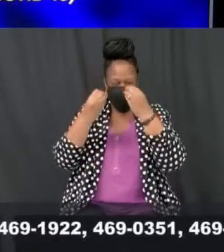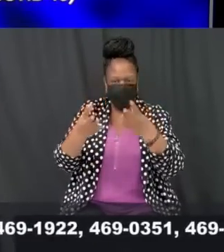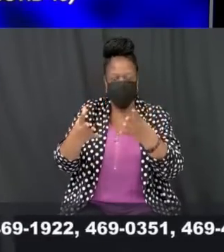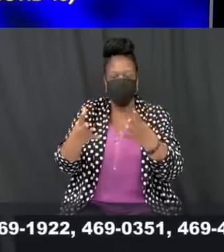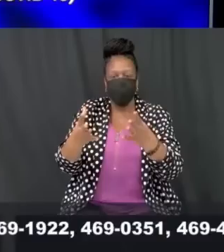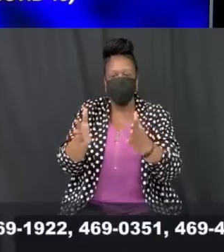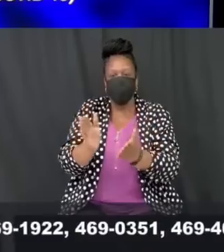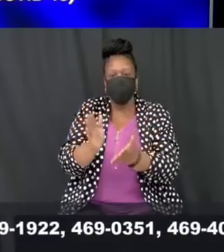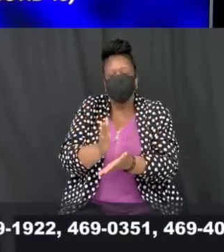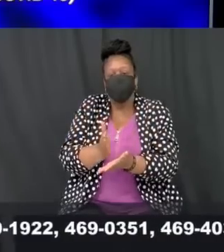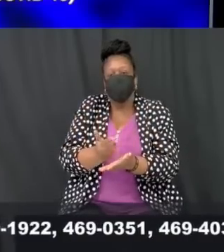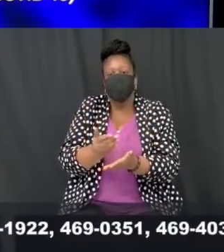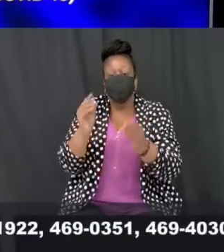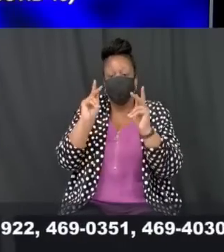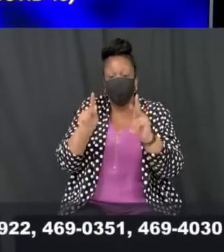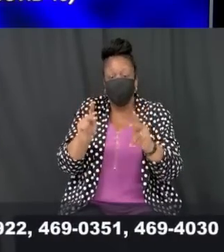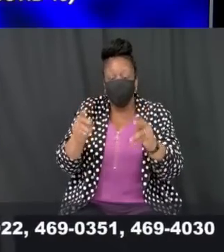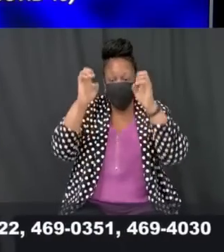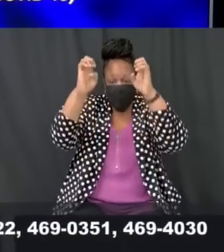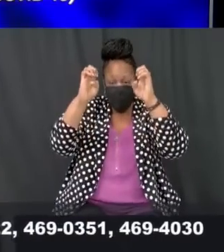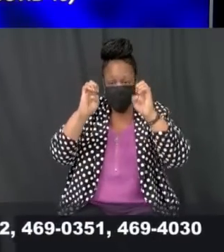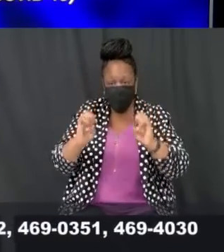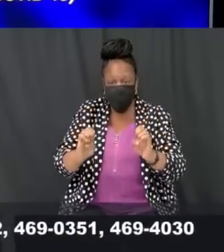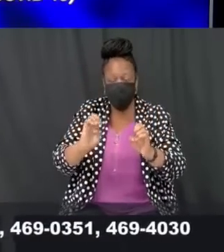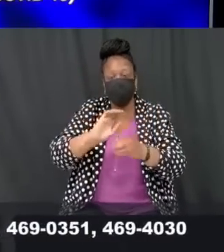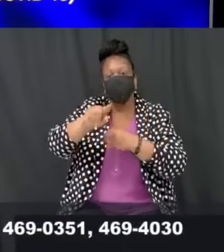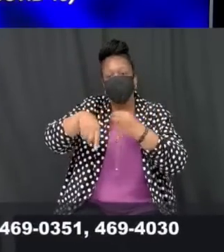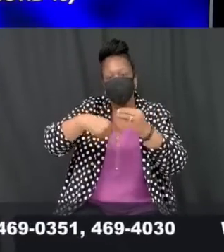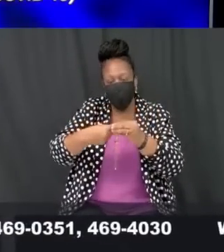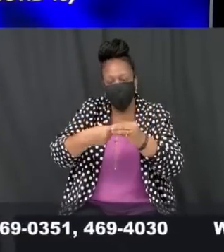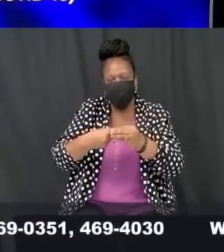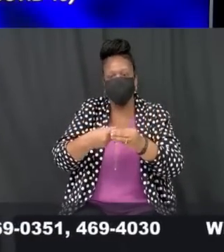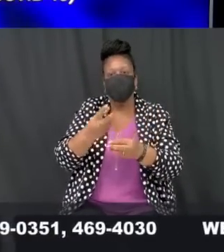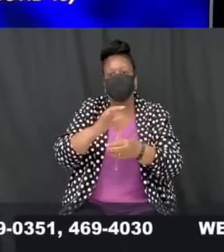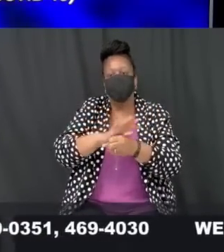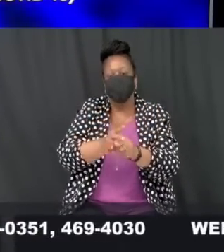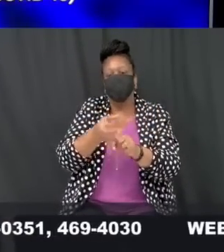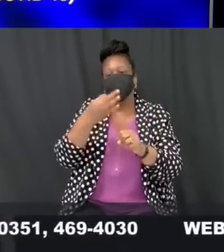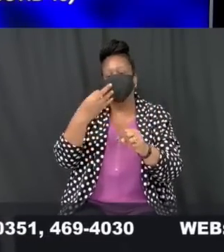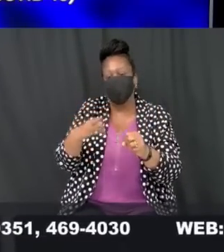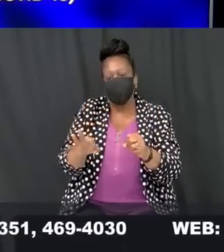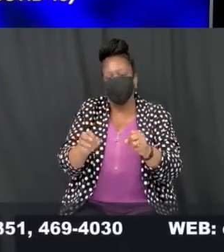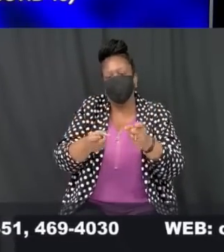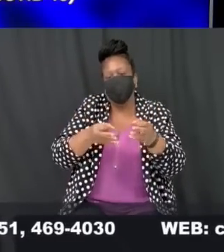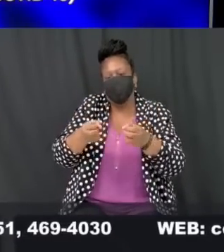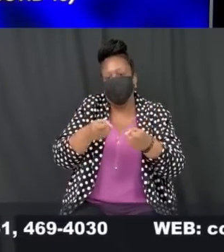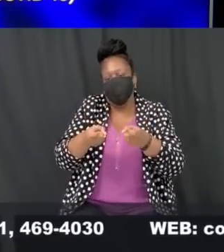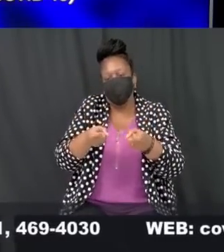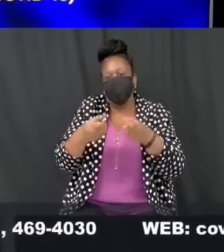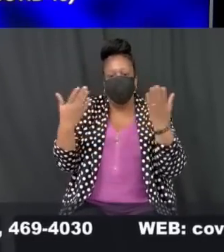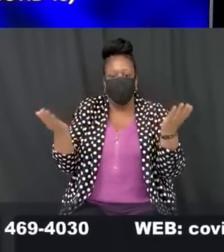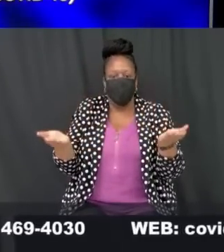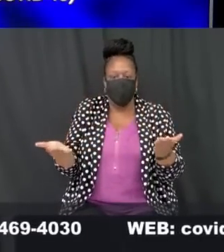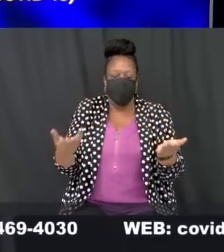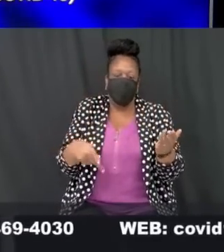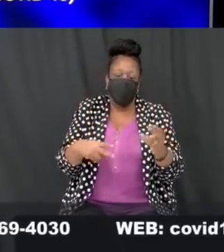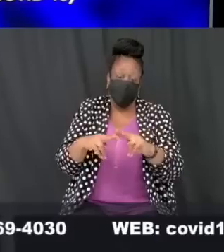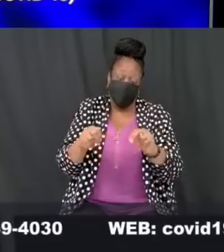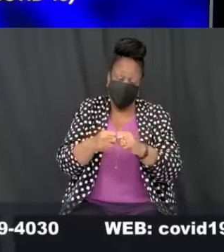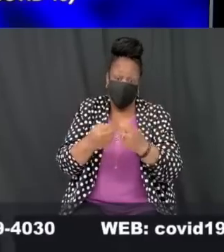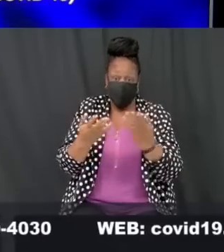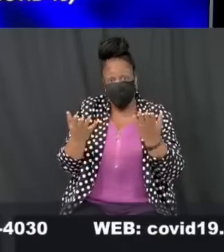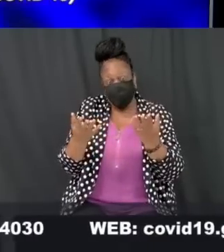because they play a great part in the management of the COVID-19 pandemic.